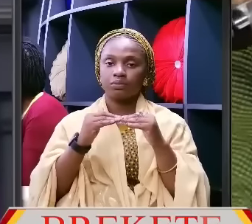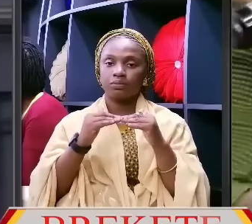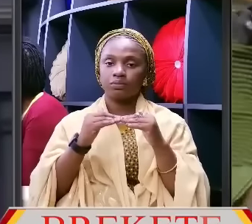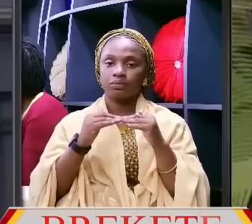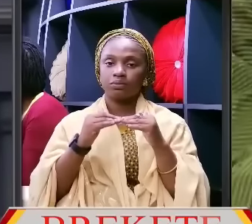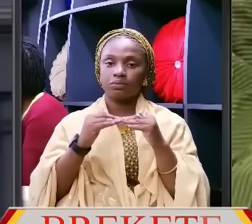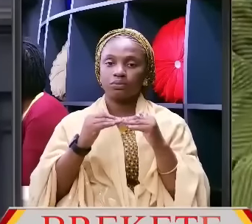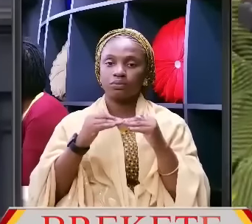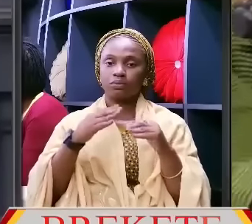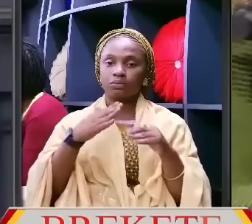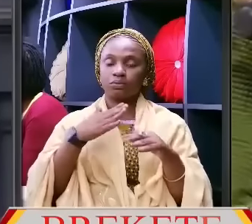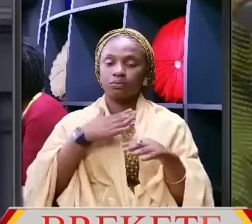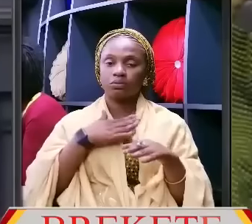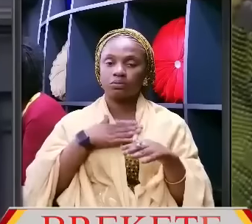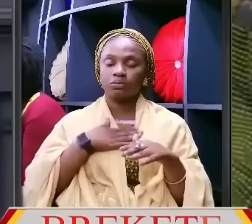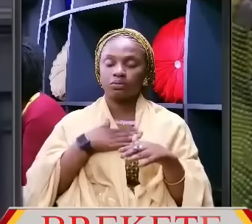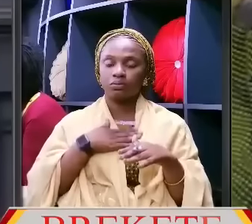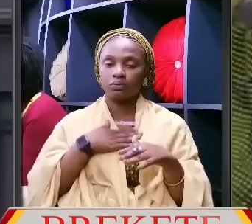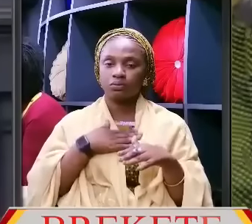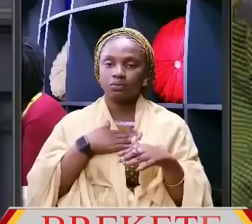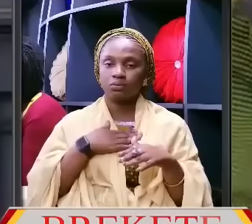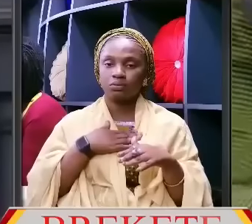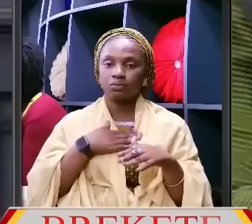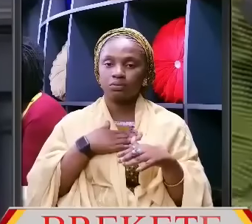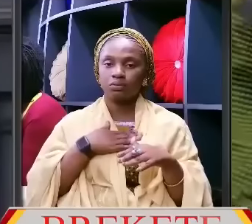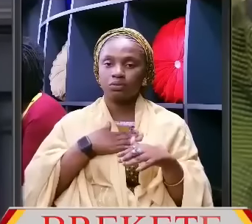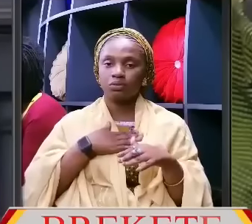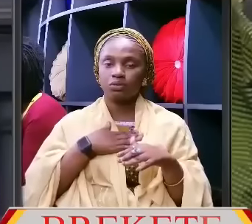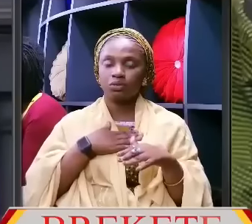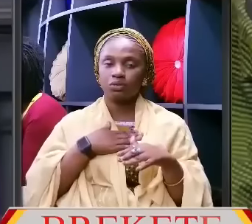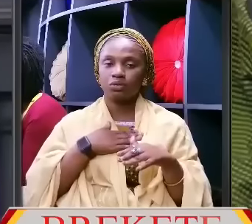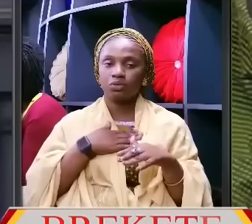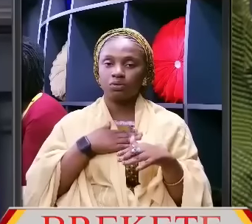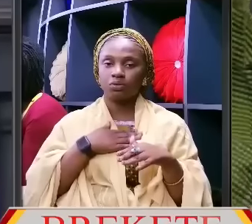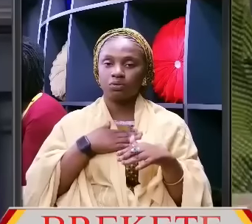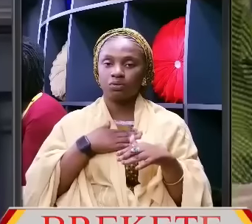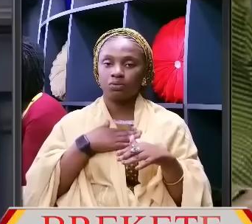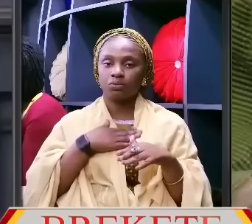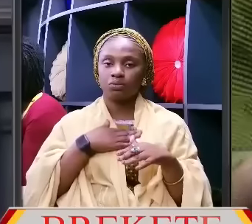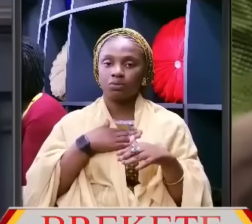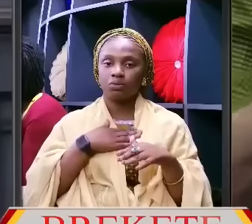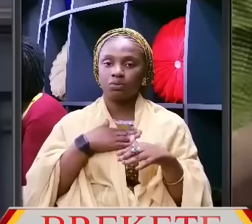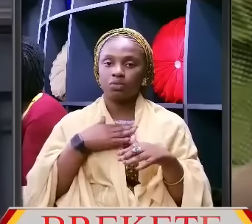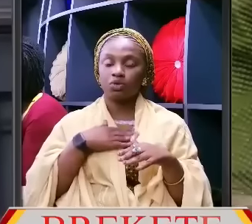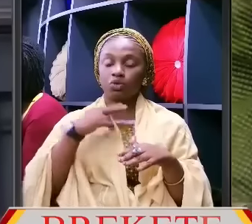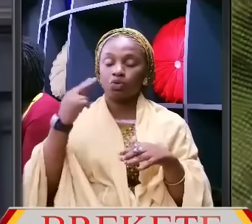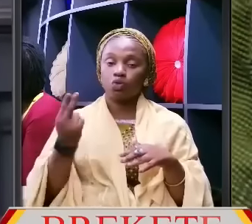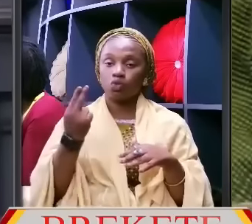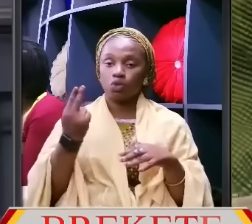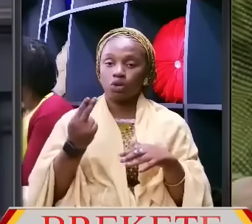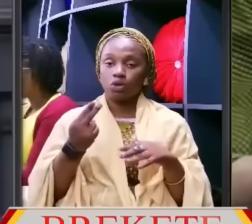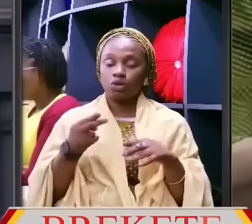house. That this boy is too small. I don't tell your mama. And even though they go for